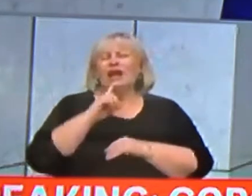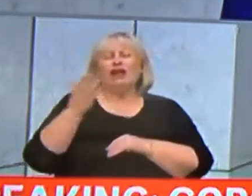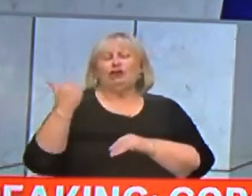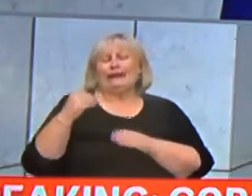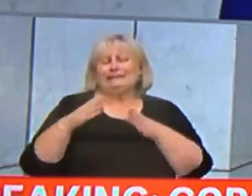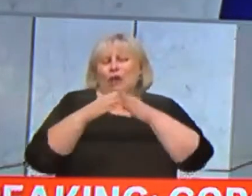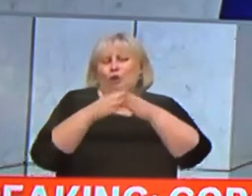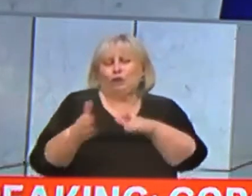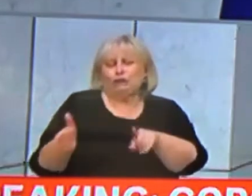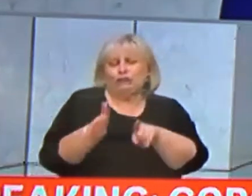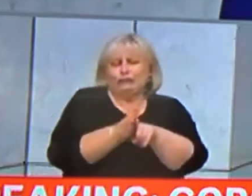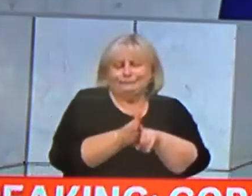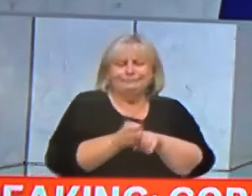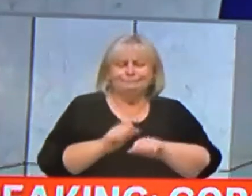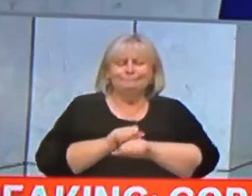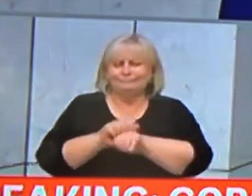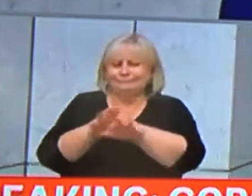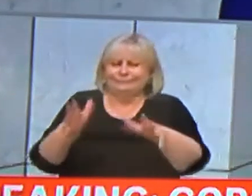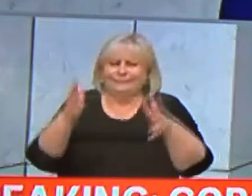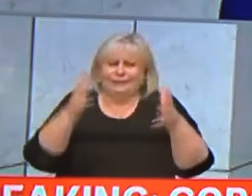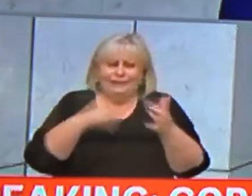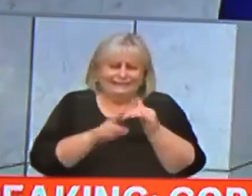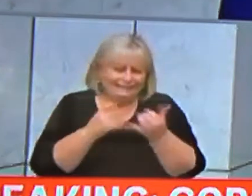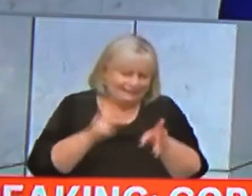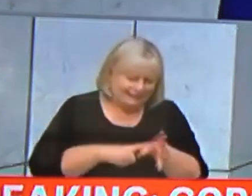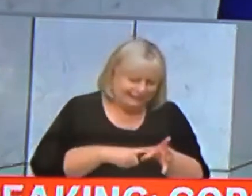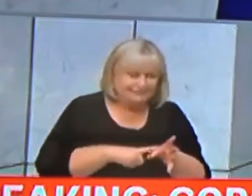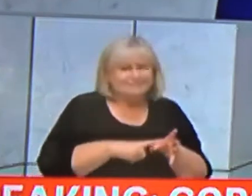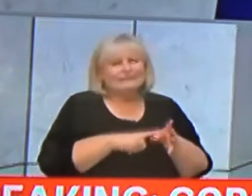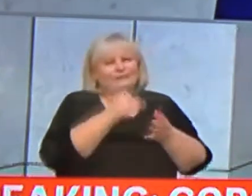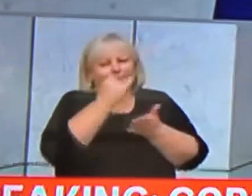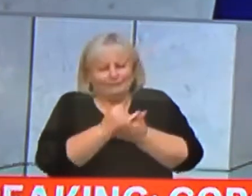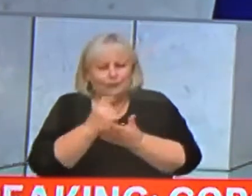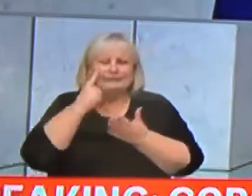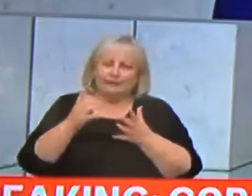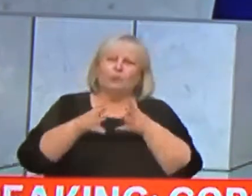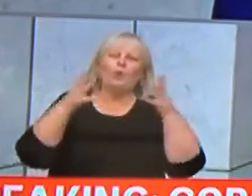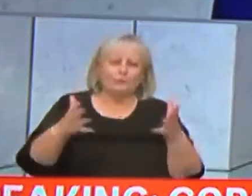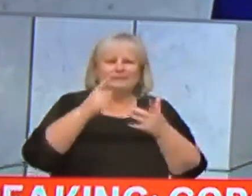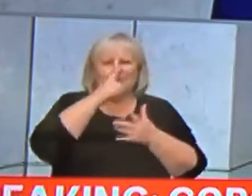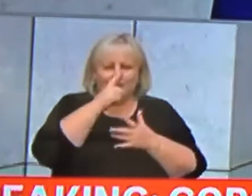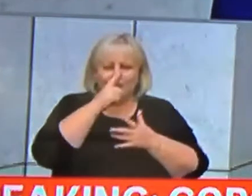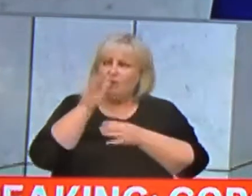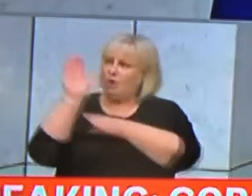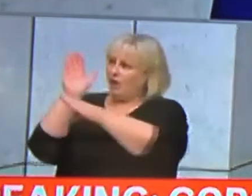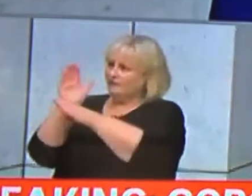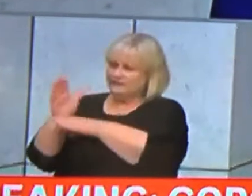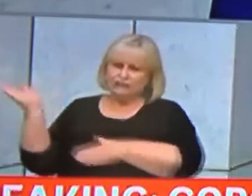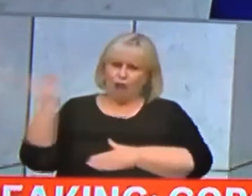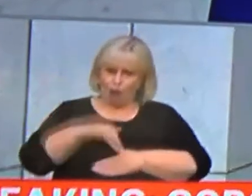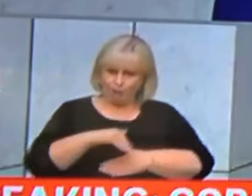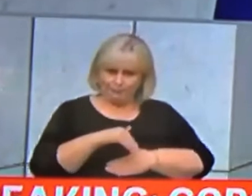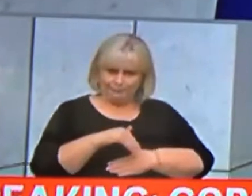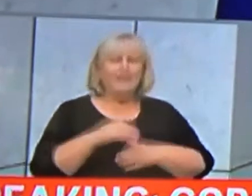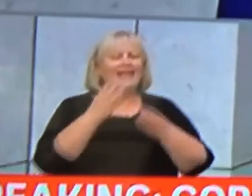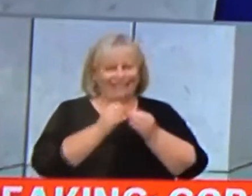cruise ship, which has given lots of cases in Sydney, and we are still seeing significant numbers of return travellers